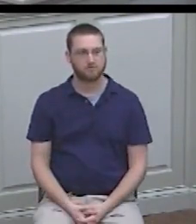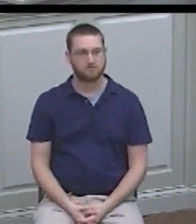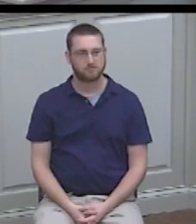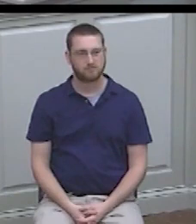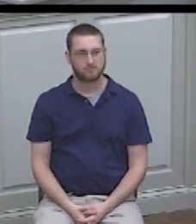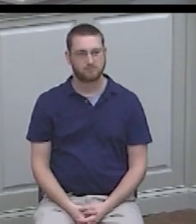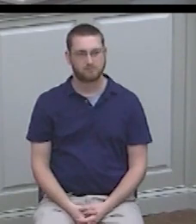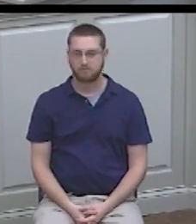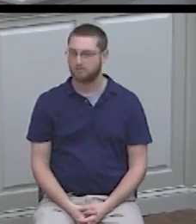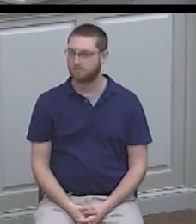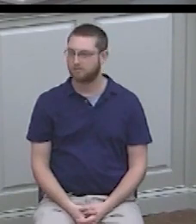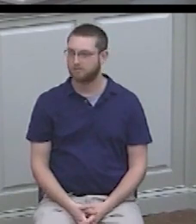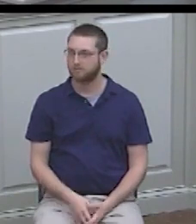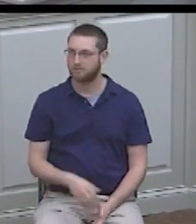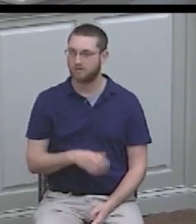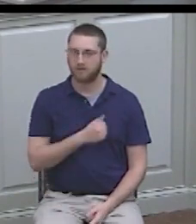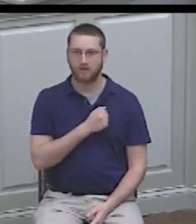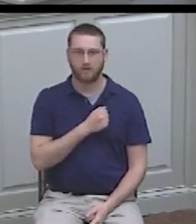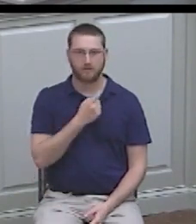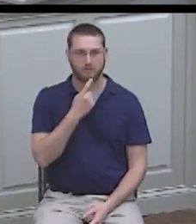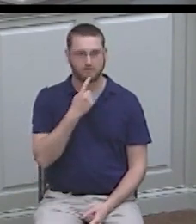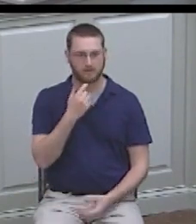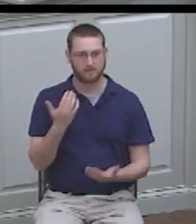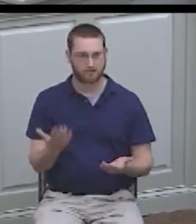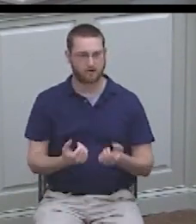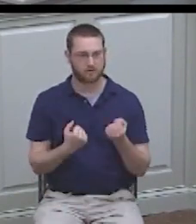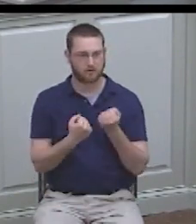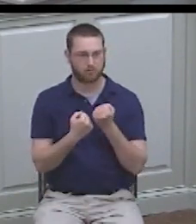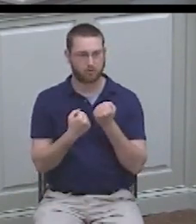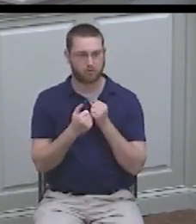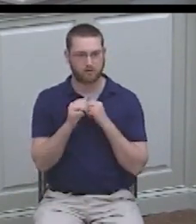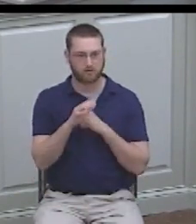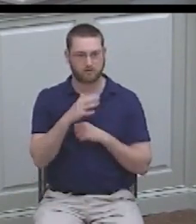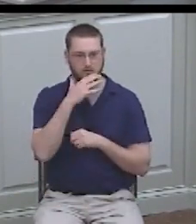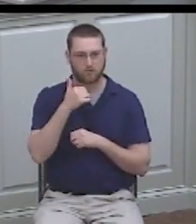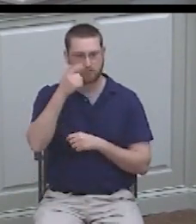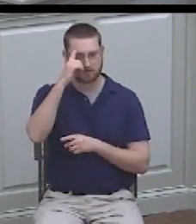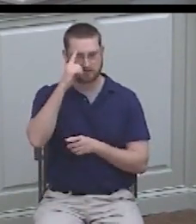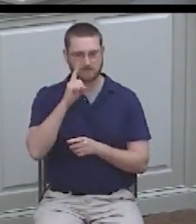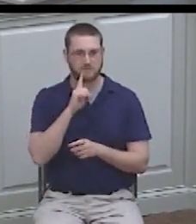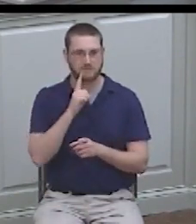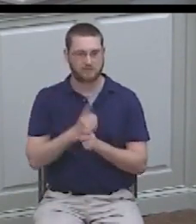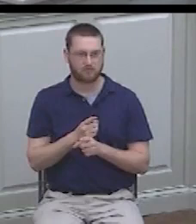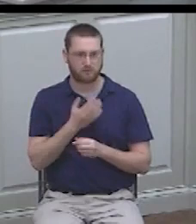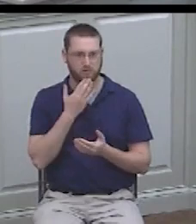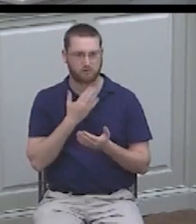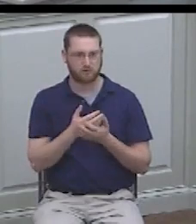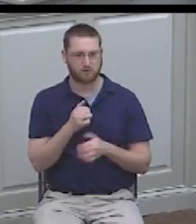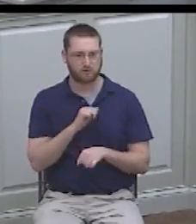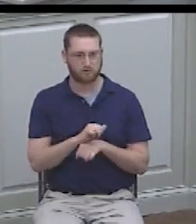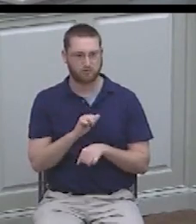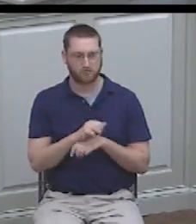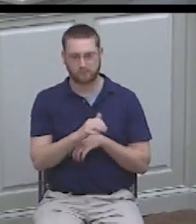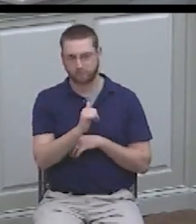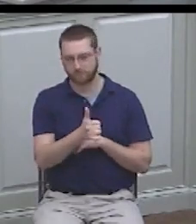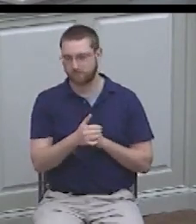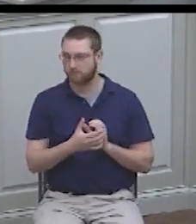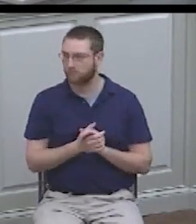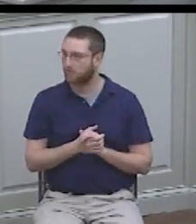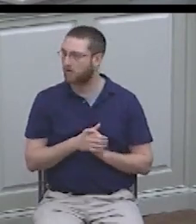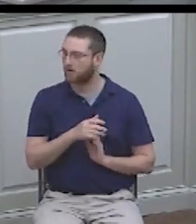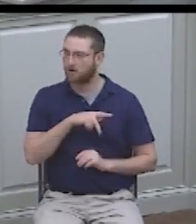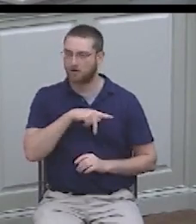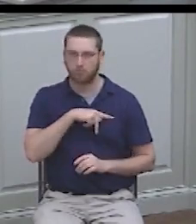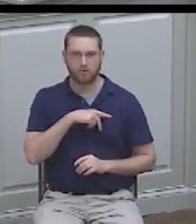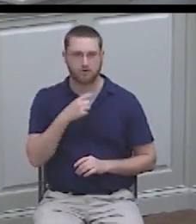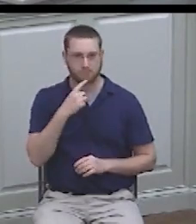He was out to support his big sister, and you put him to work. Good job. Did a good job. Yes. You have